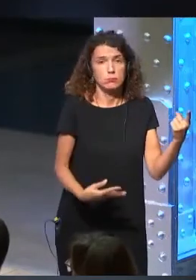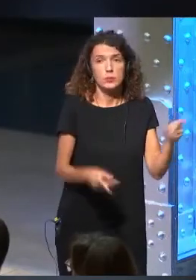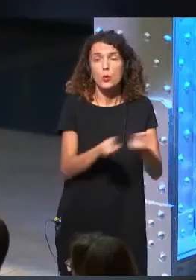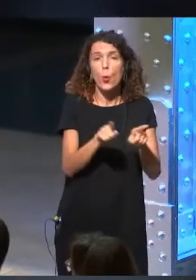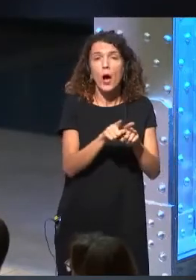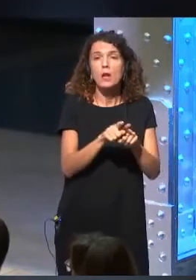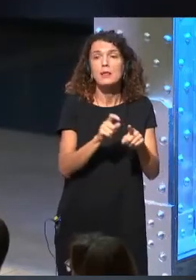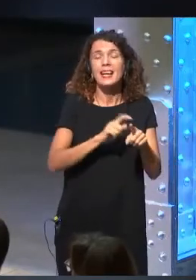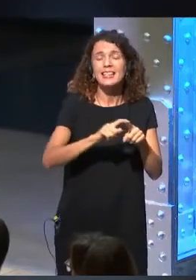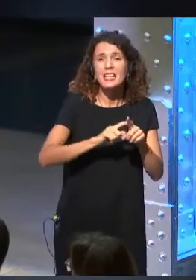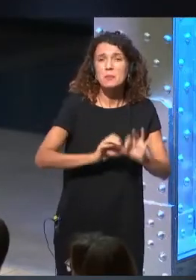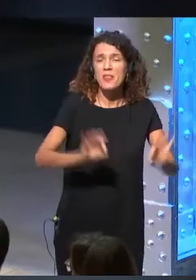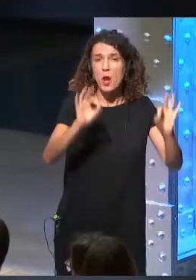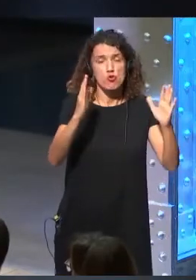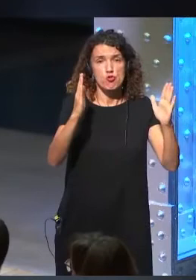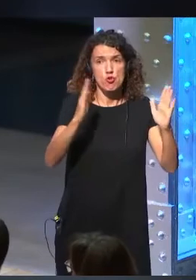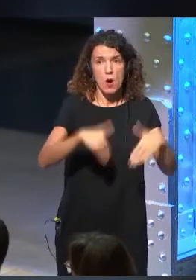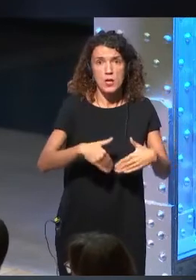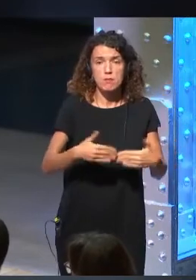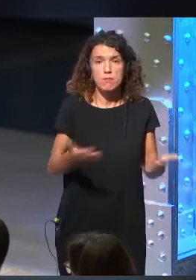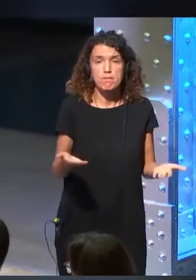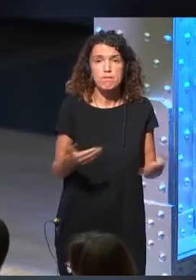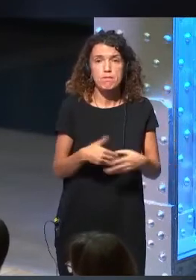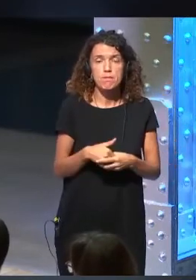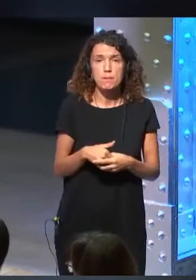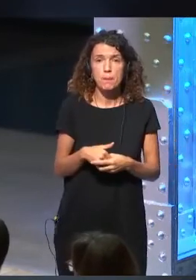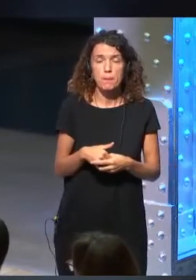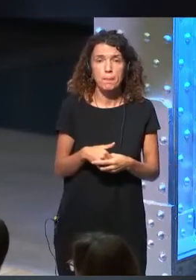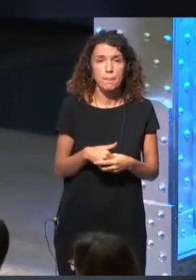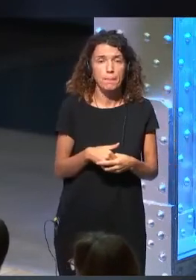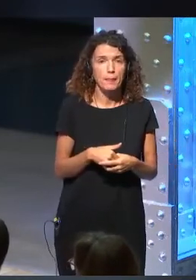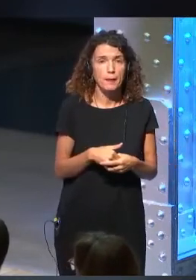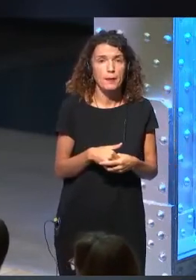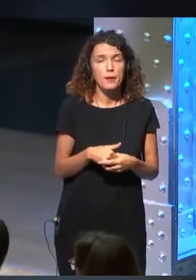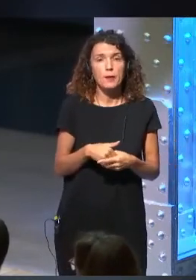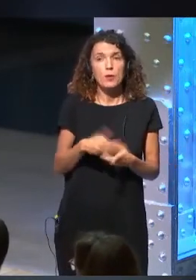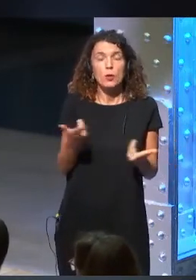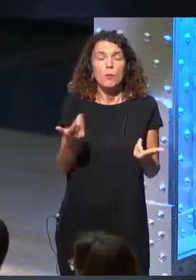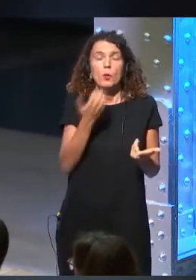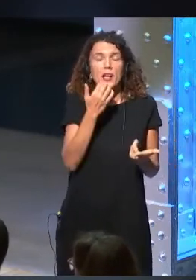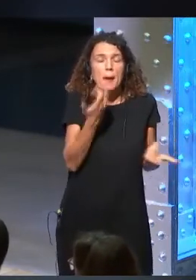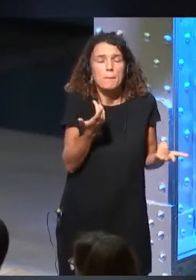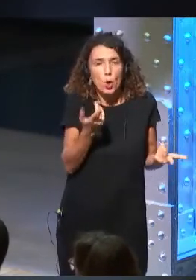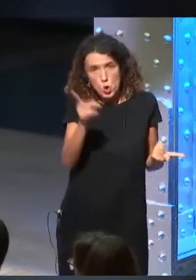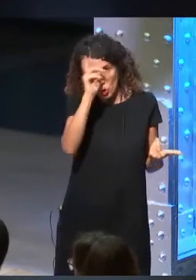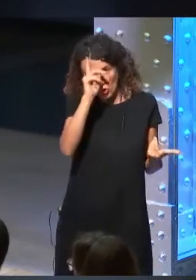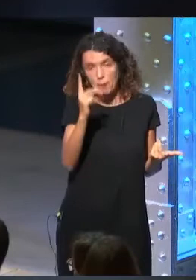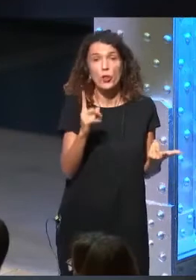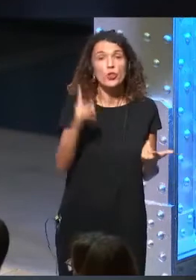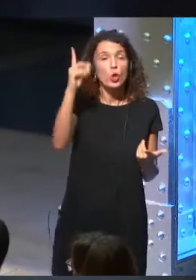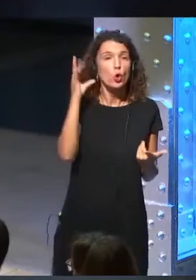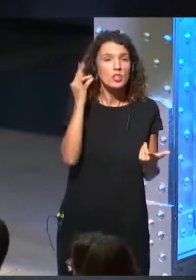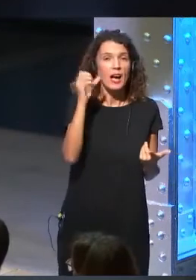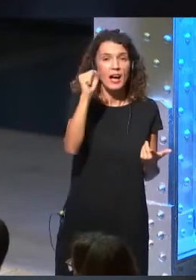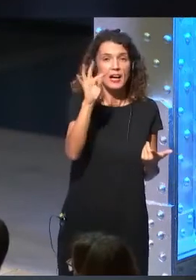she looks as kind of slightly odd as any Athenian god or goddess looks to us. But to the Athenian